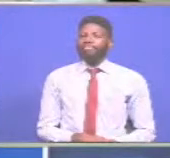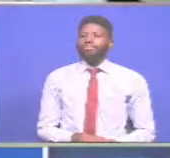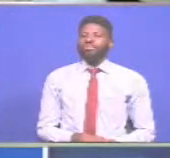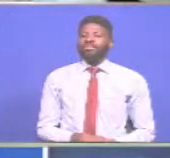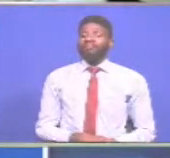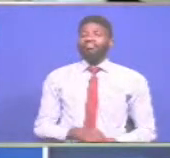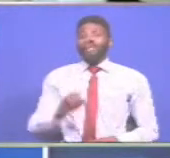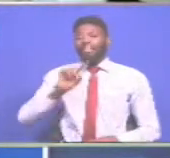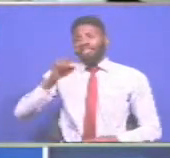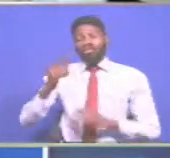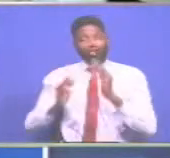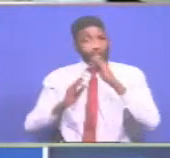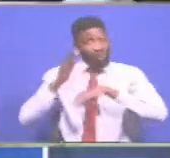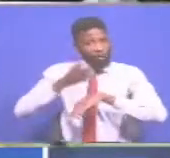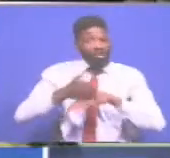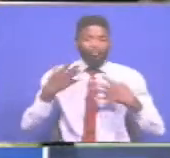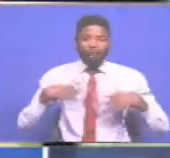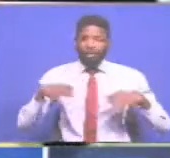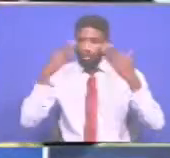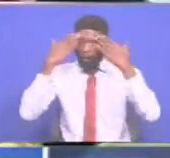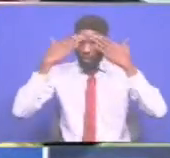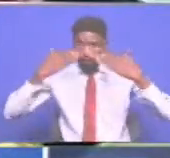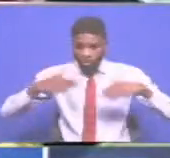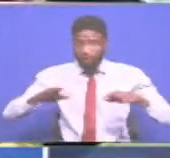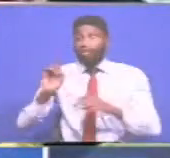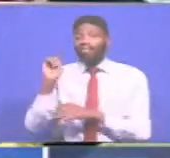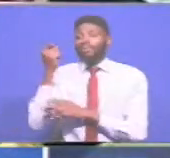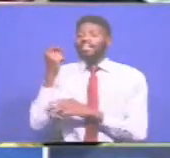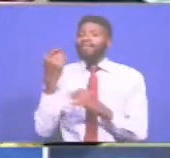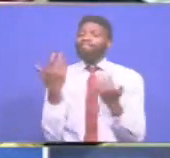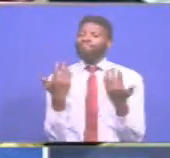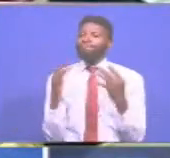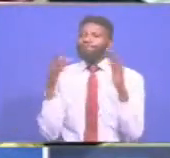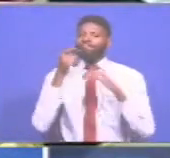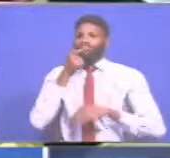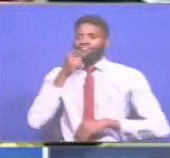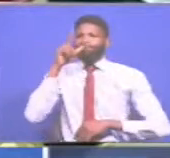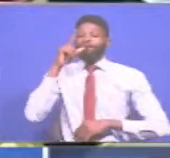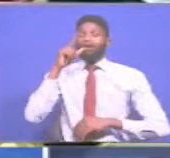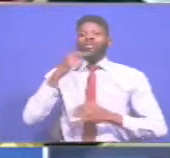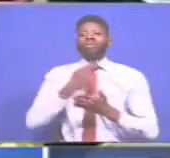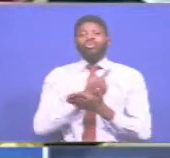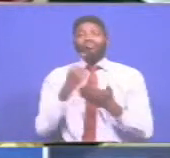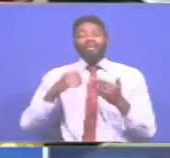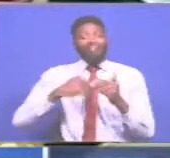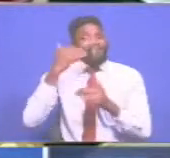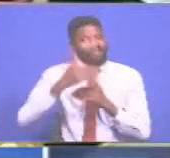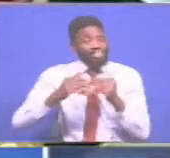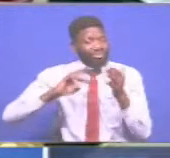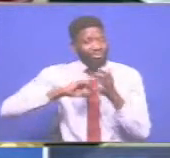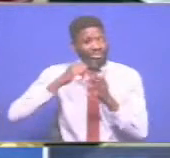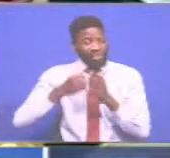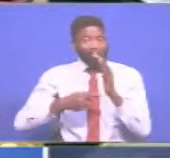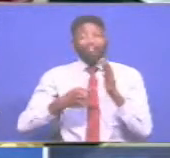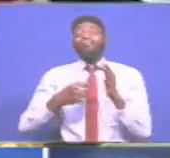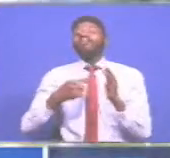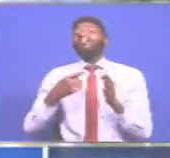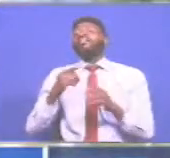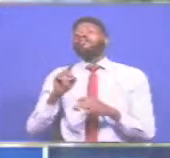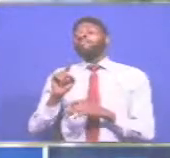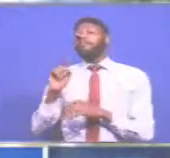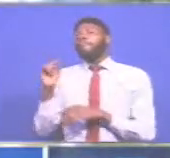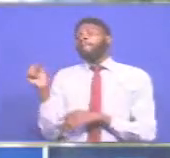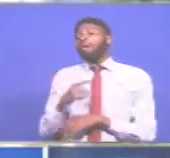Thousands of Muslims in Kenya will celebrate Eid al-Fitr next week, marking the official end of the fasting month of Ramadan.